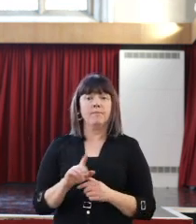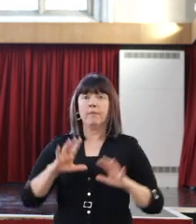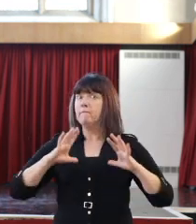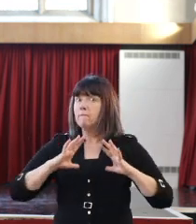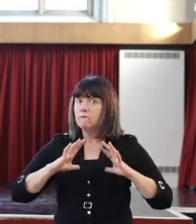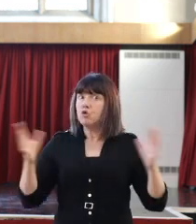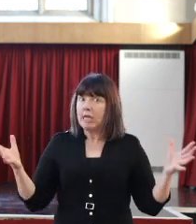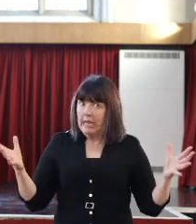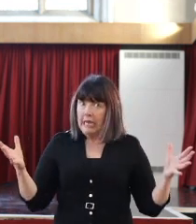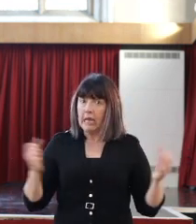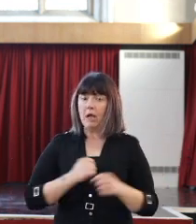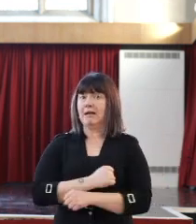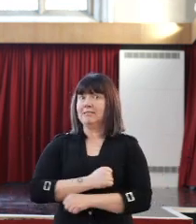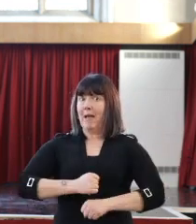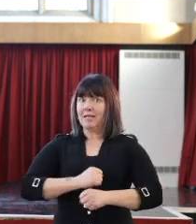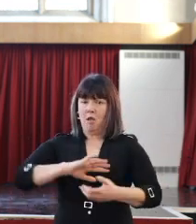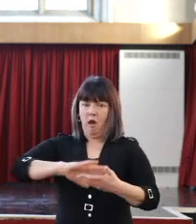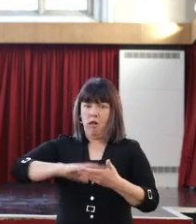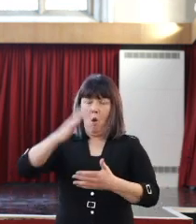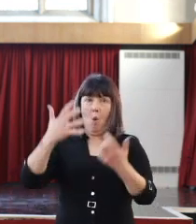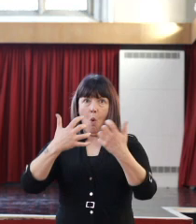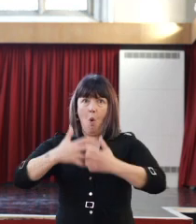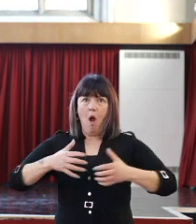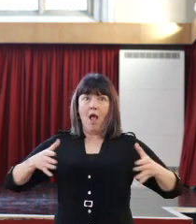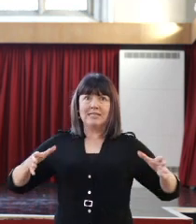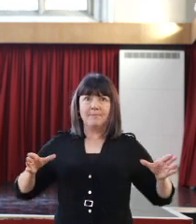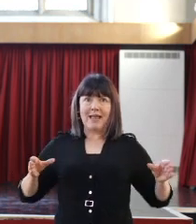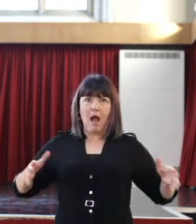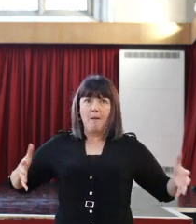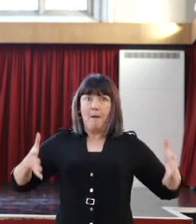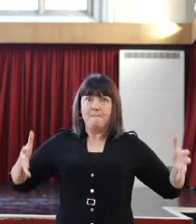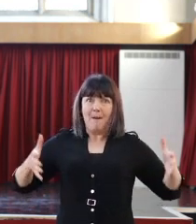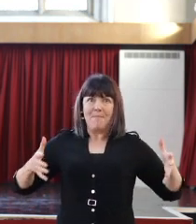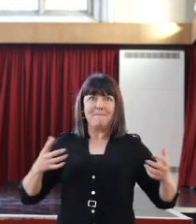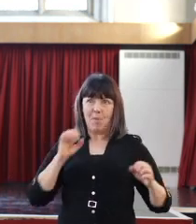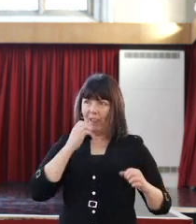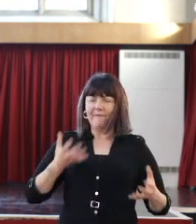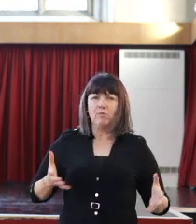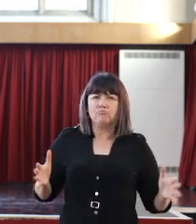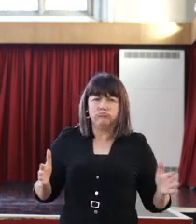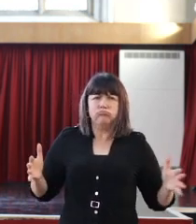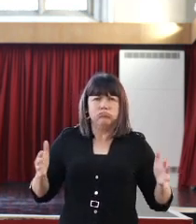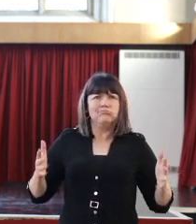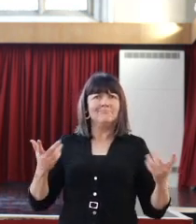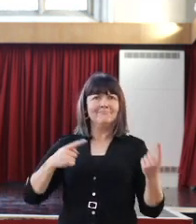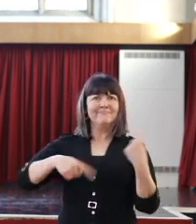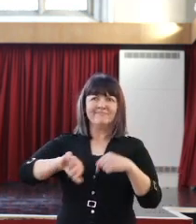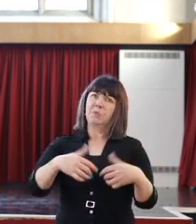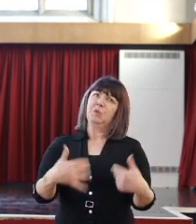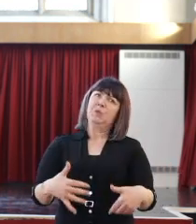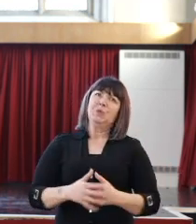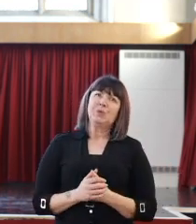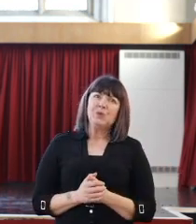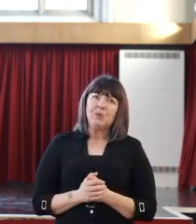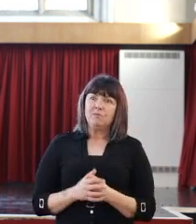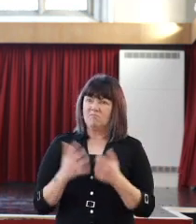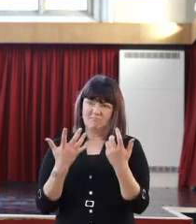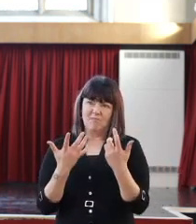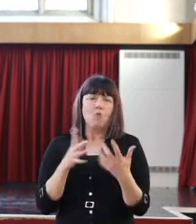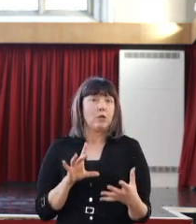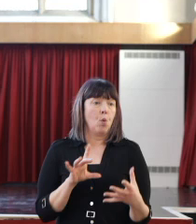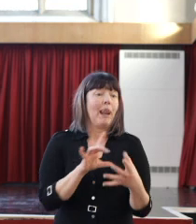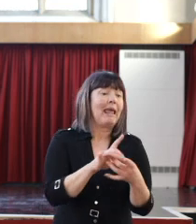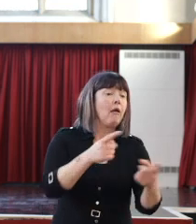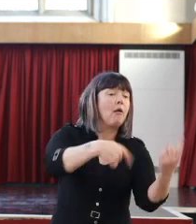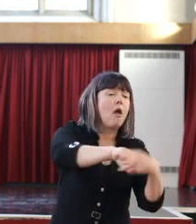of space, good tech and great speakers. We hope to be able to interconnect all of the already existing amazing tech groups in